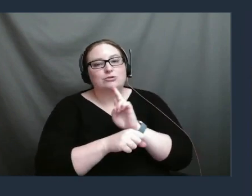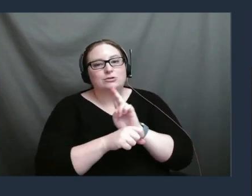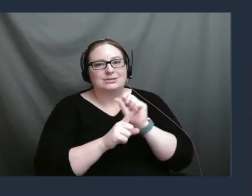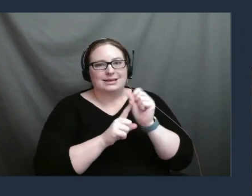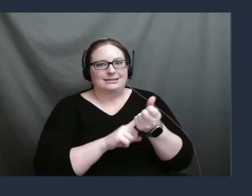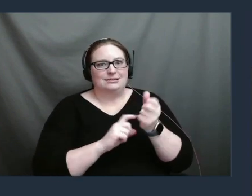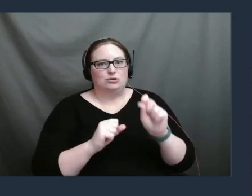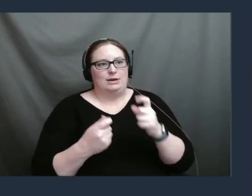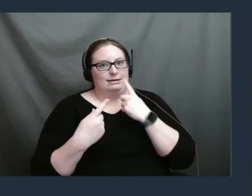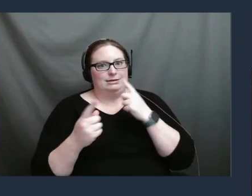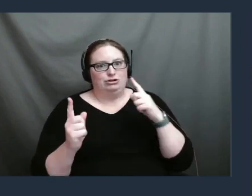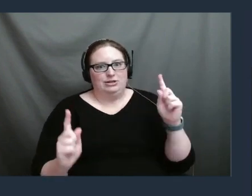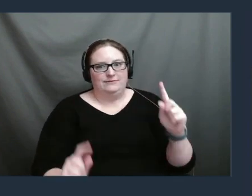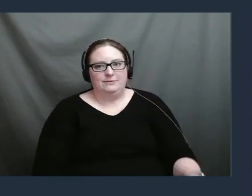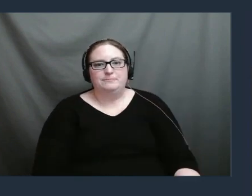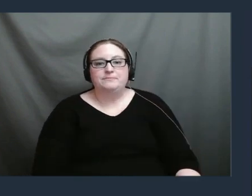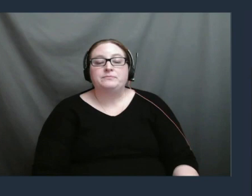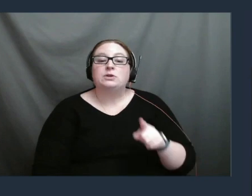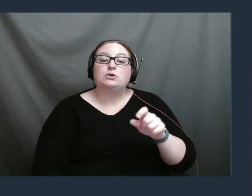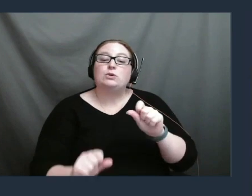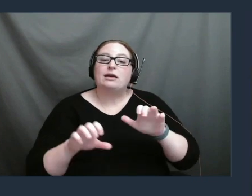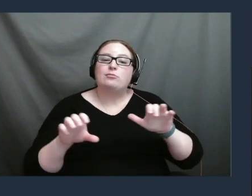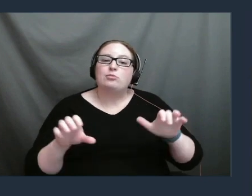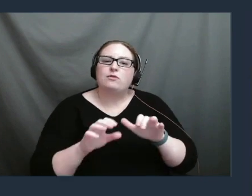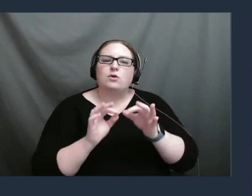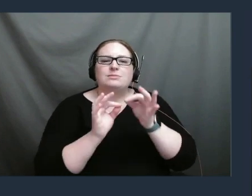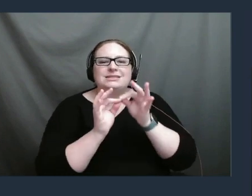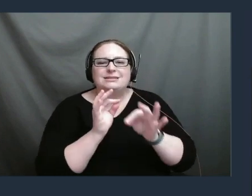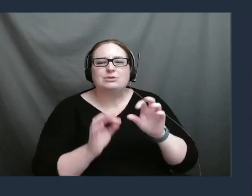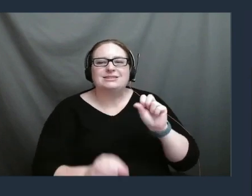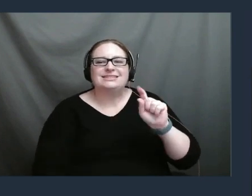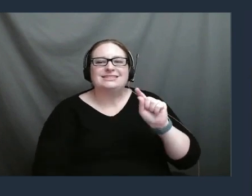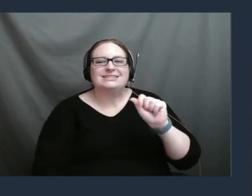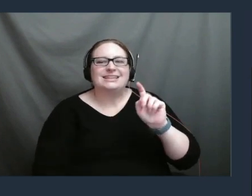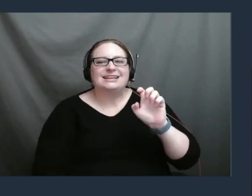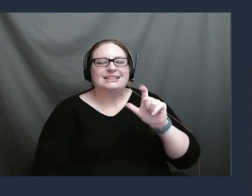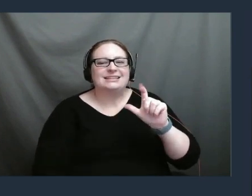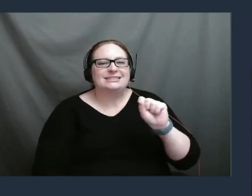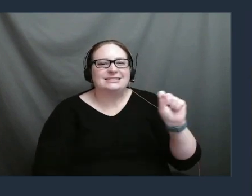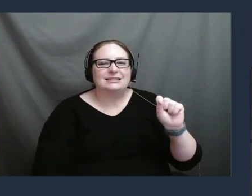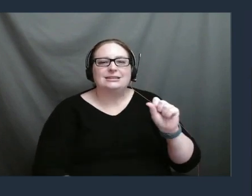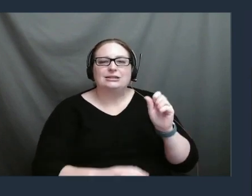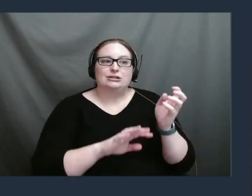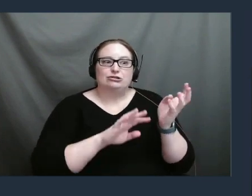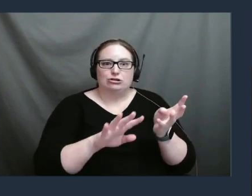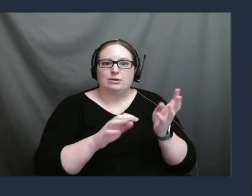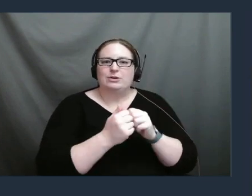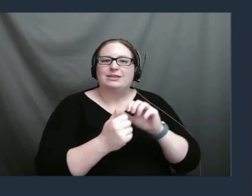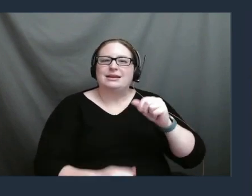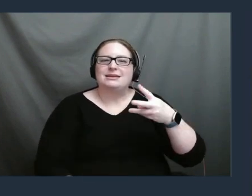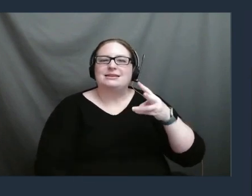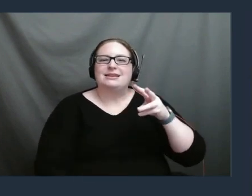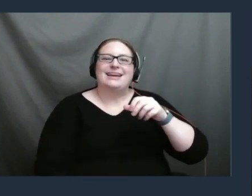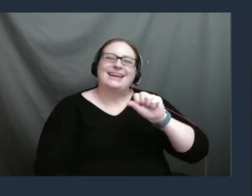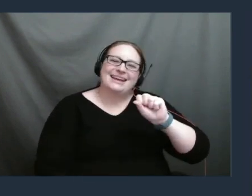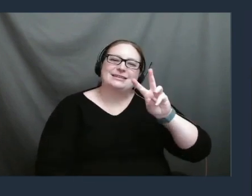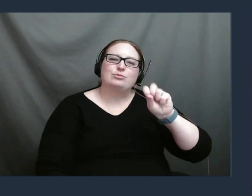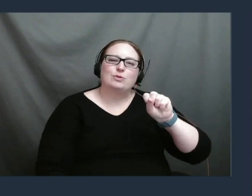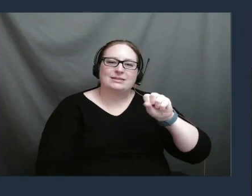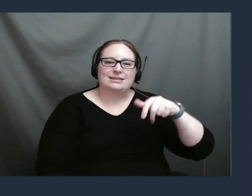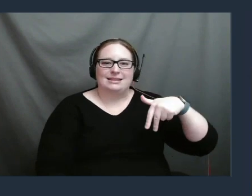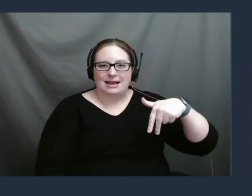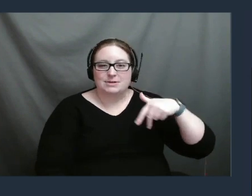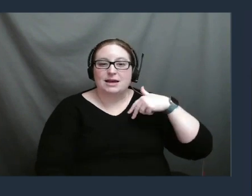it. You can perform simple stateless stream processing with AWS Lambda, where we apply specific logic to